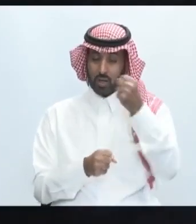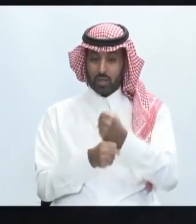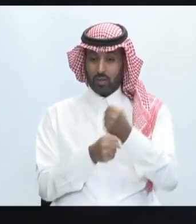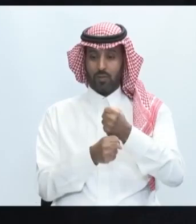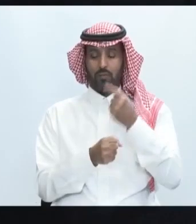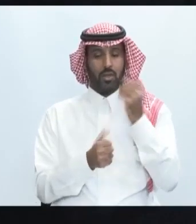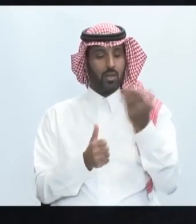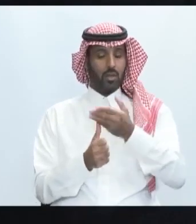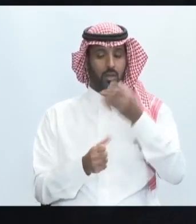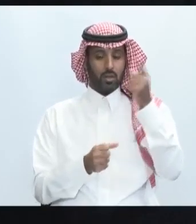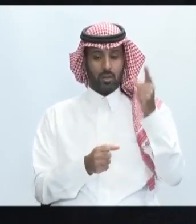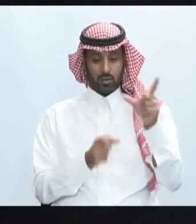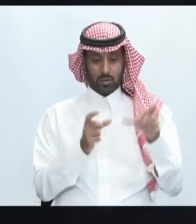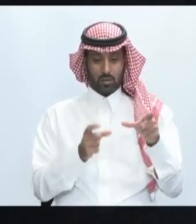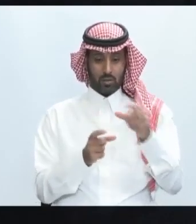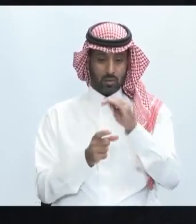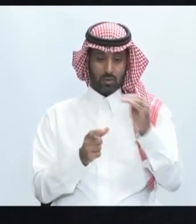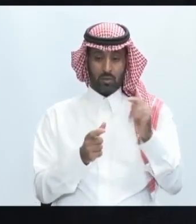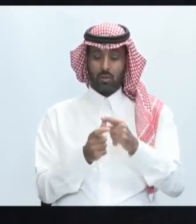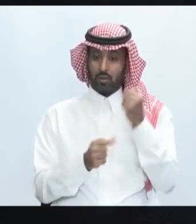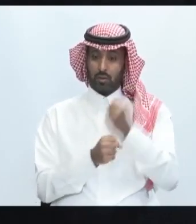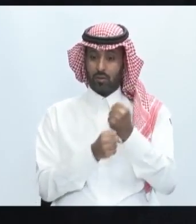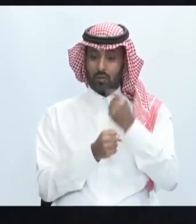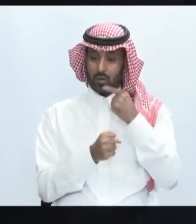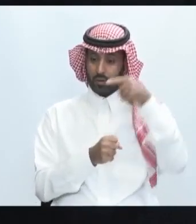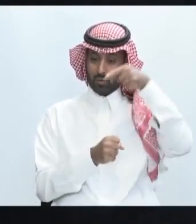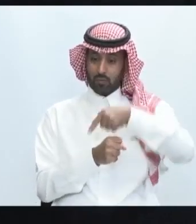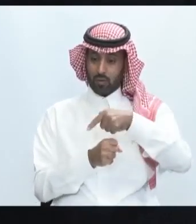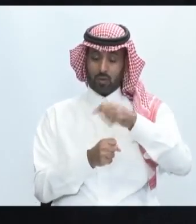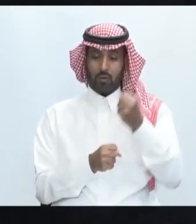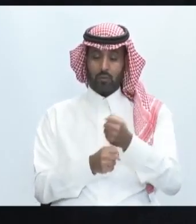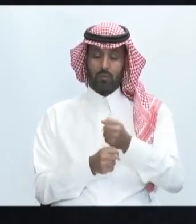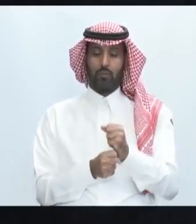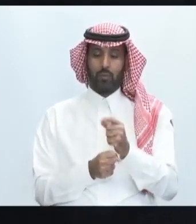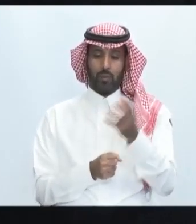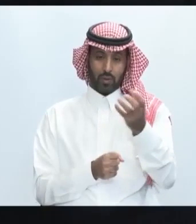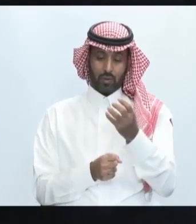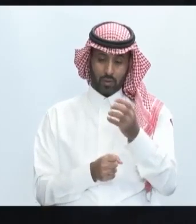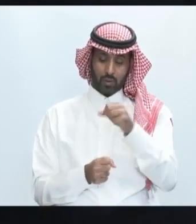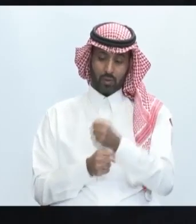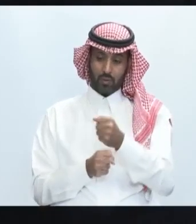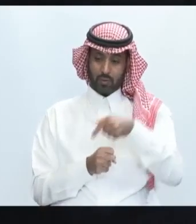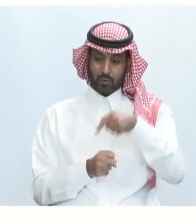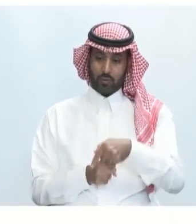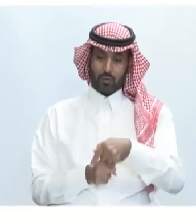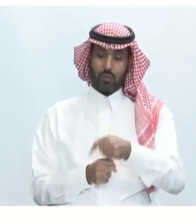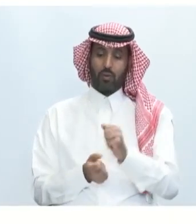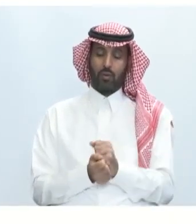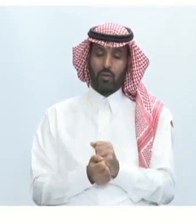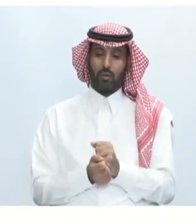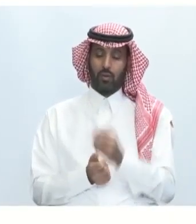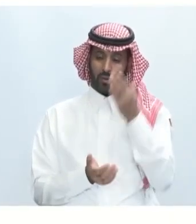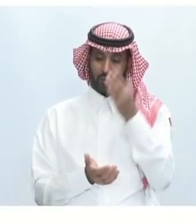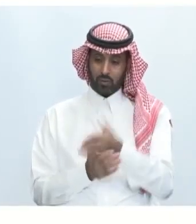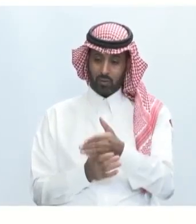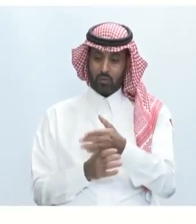preposition which receives the action of the verb. So it's the receiver of the verb. This is the